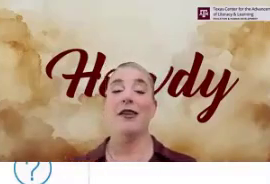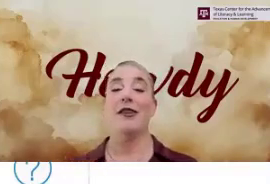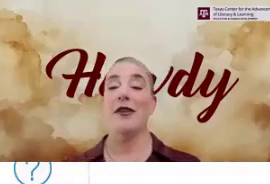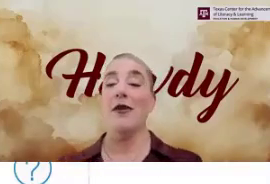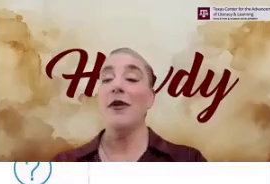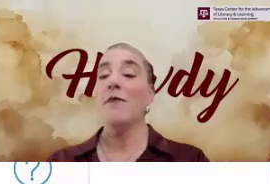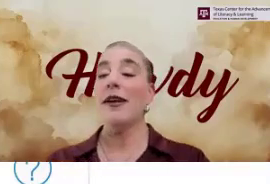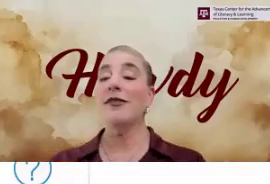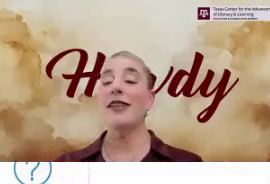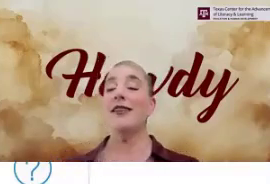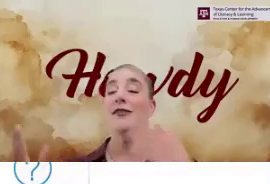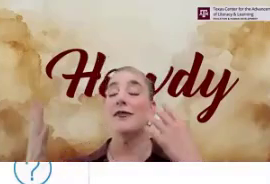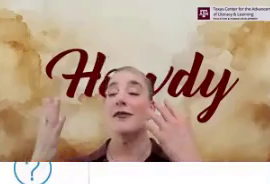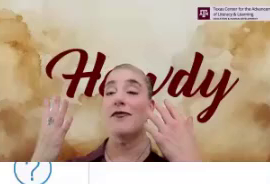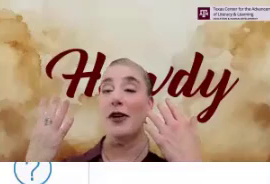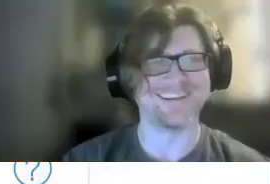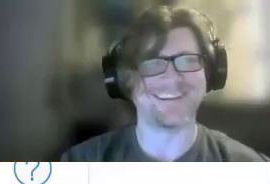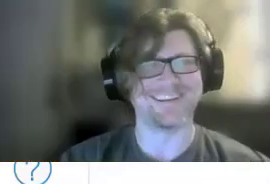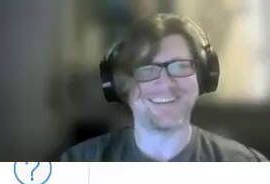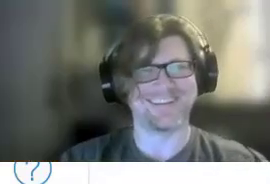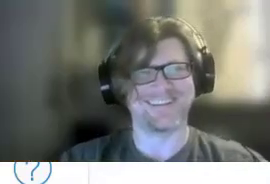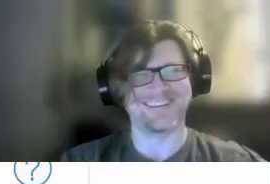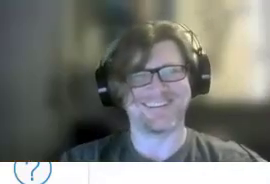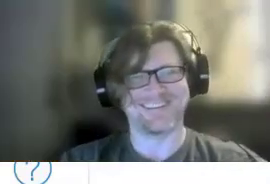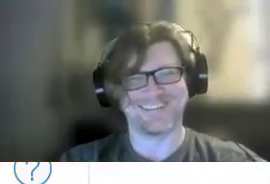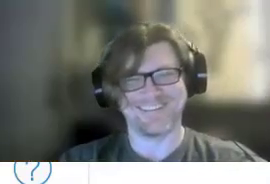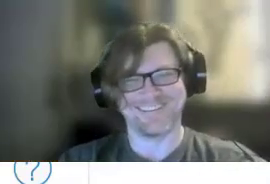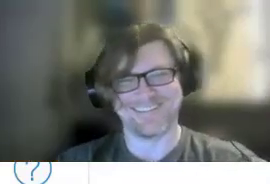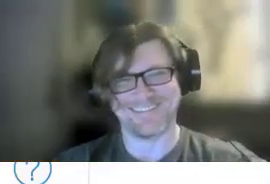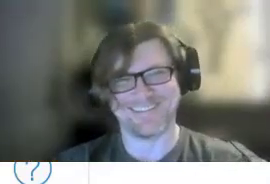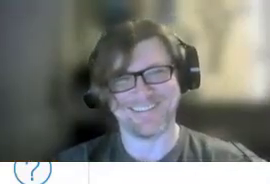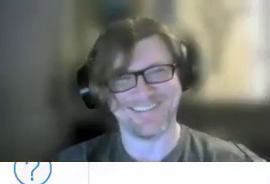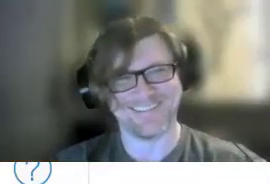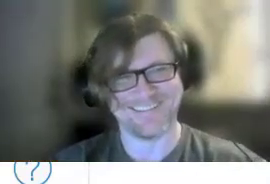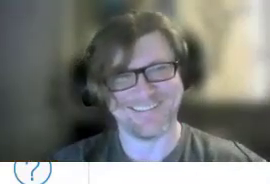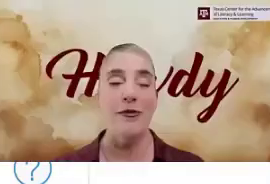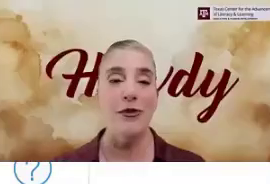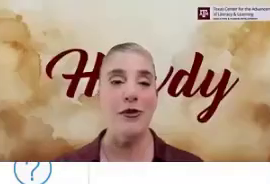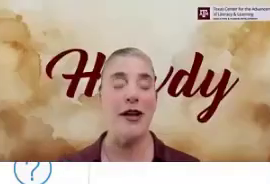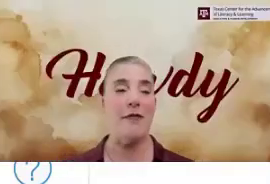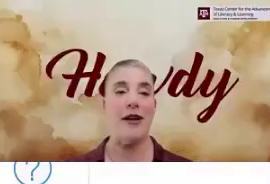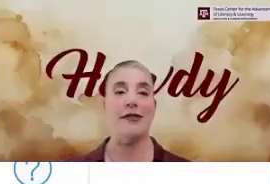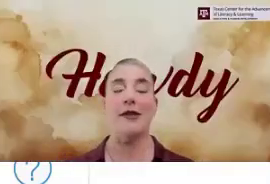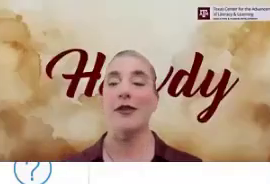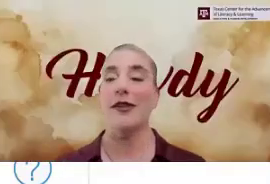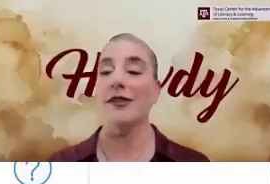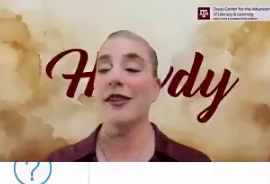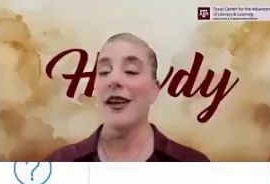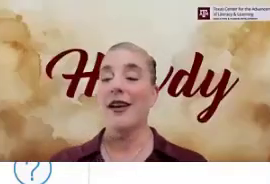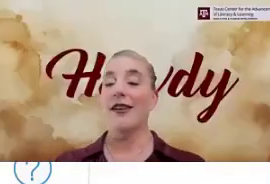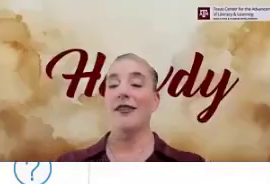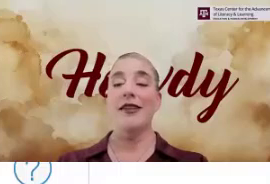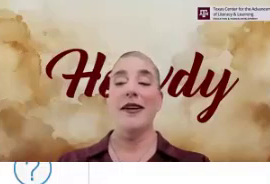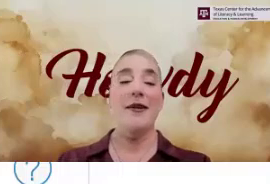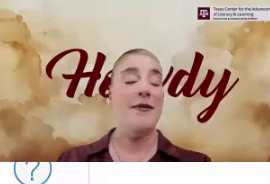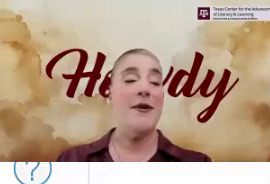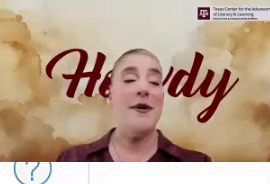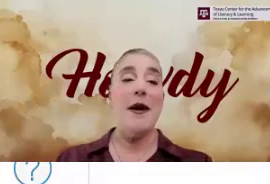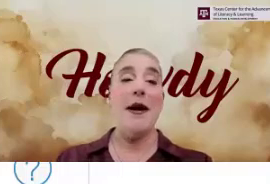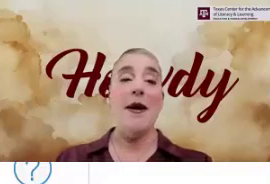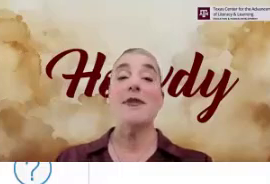Maxine, because I know Maxine is got a background in Microsoft, so I hope I'm doing okay, Maxine, with this.